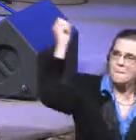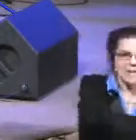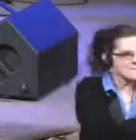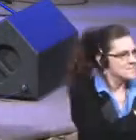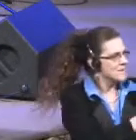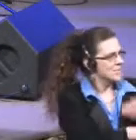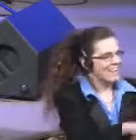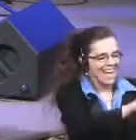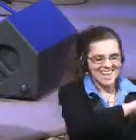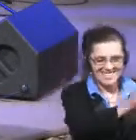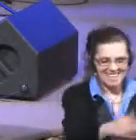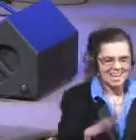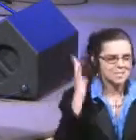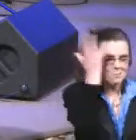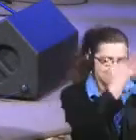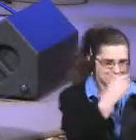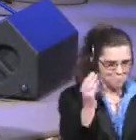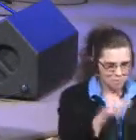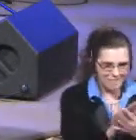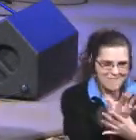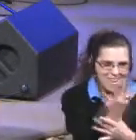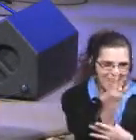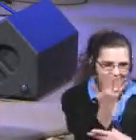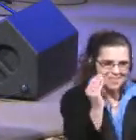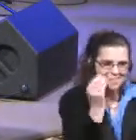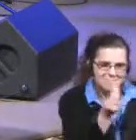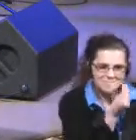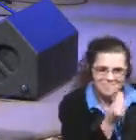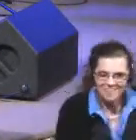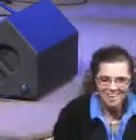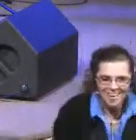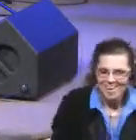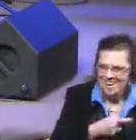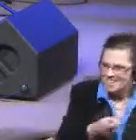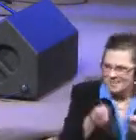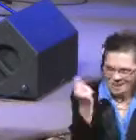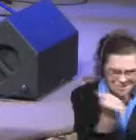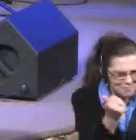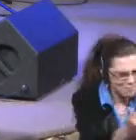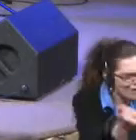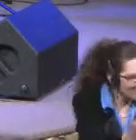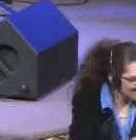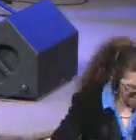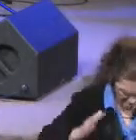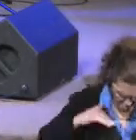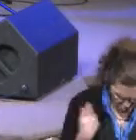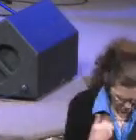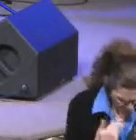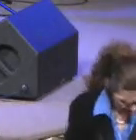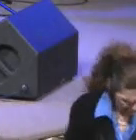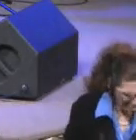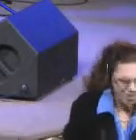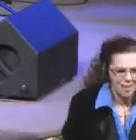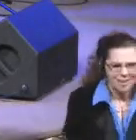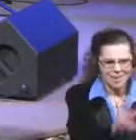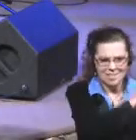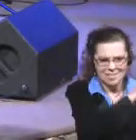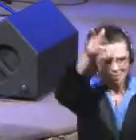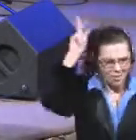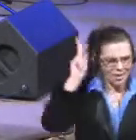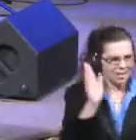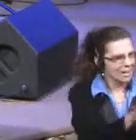the valley. He's a beautiful rose of Sharon. He's the staff of life. He's honey in the rock. He's a rock in the weary land. And he's the pearl of great